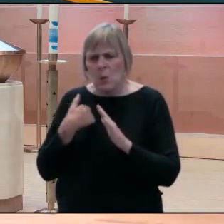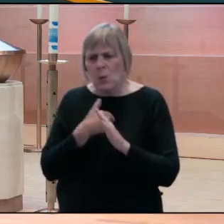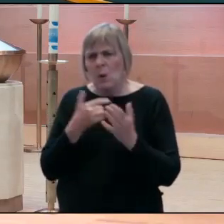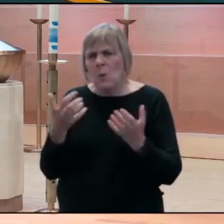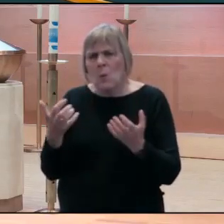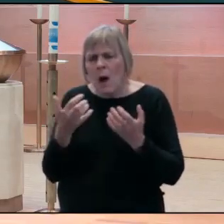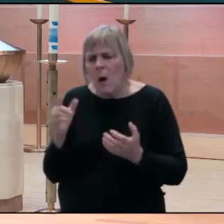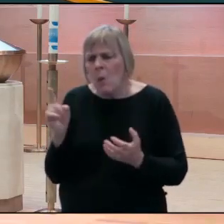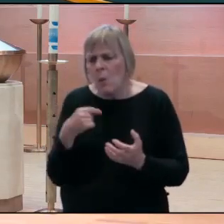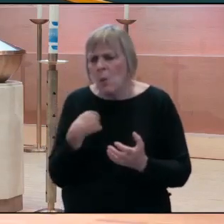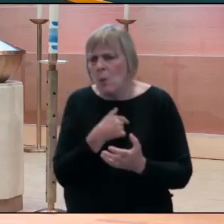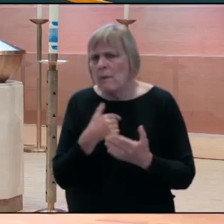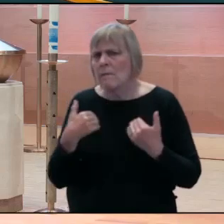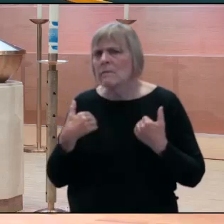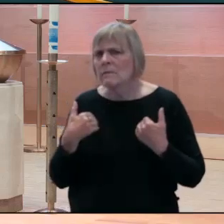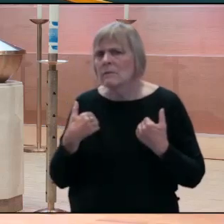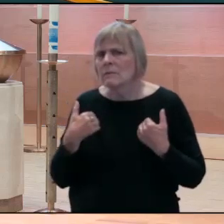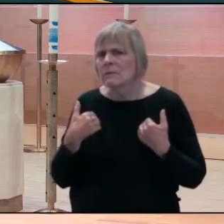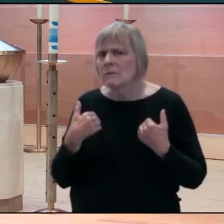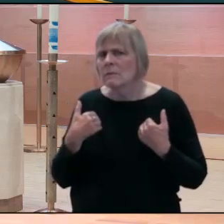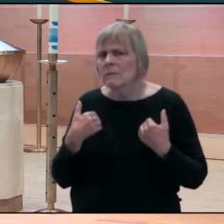yearning for? We all have it.